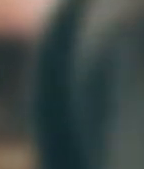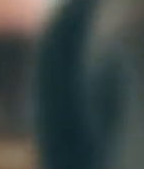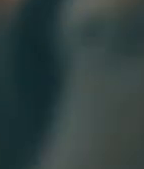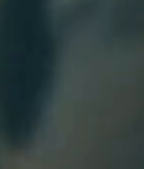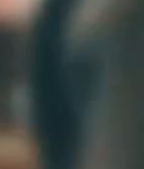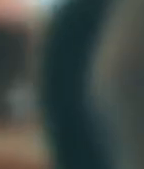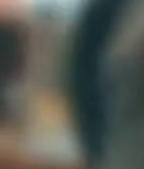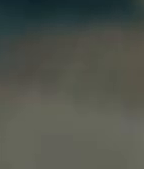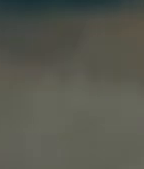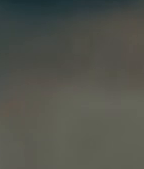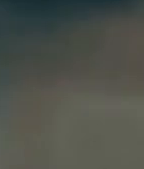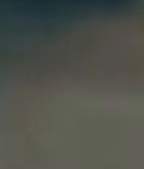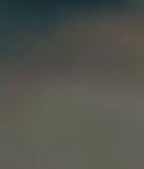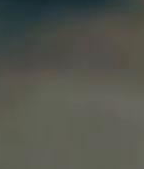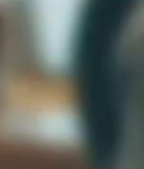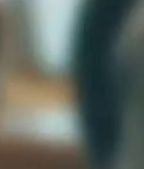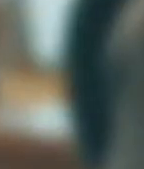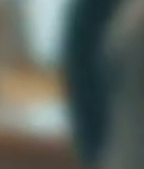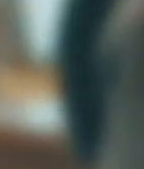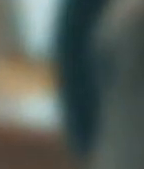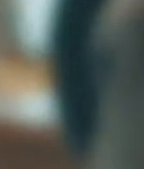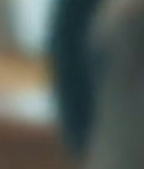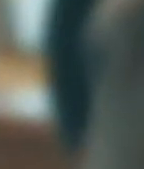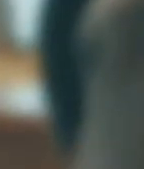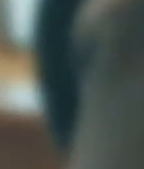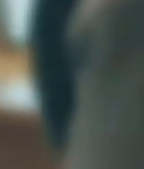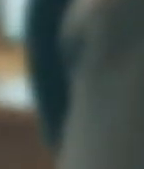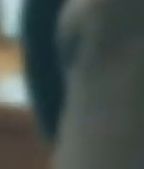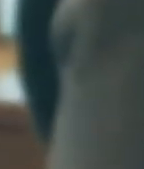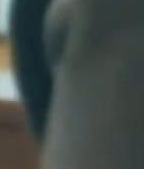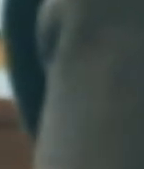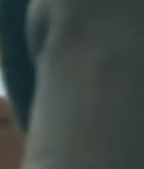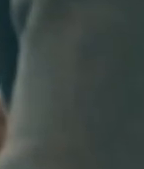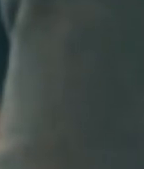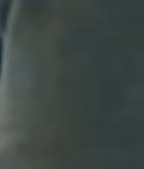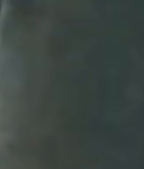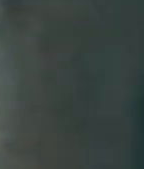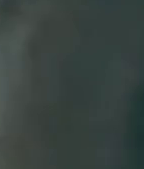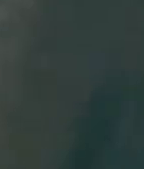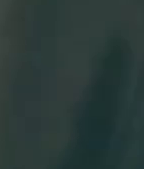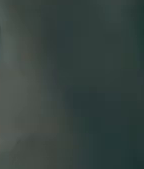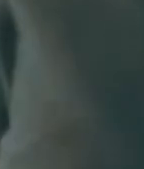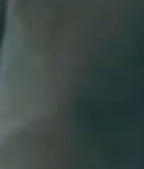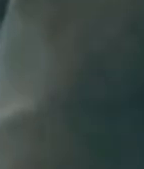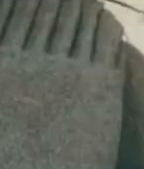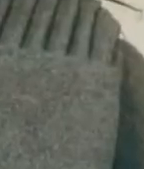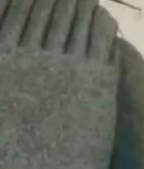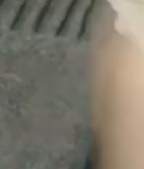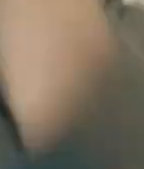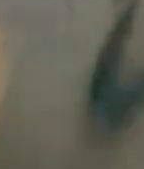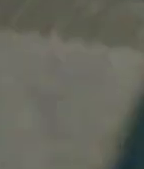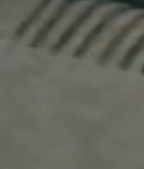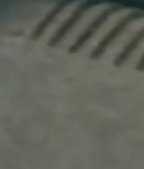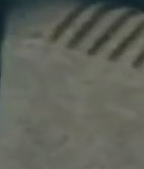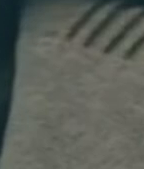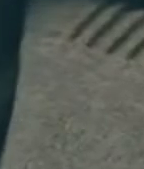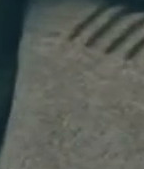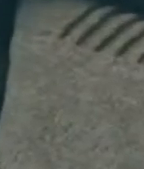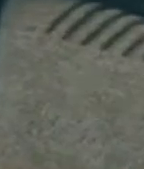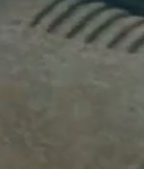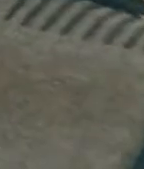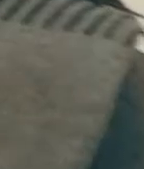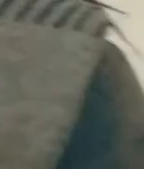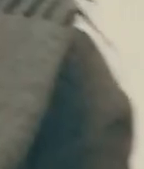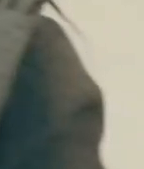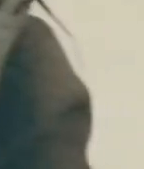Podcasts, Spotify, you name it. But I'm not subscribed on any of them. So no worries. You can